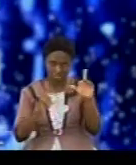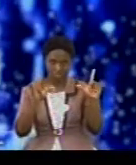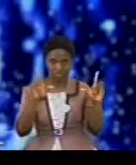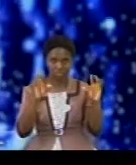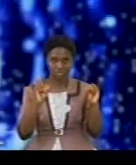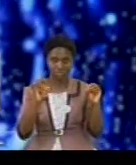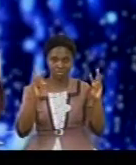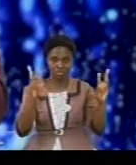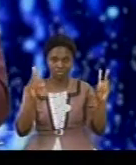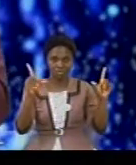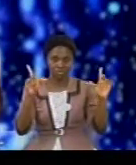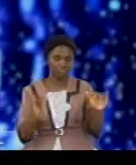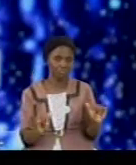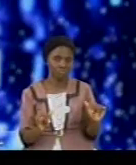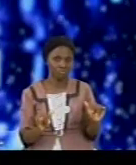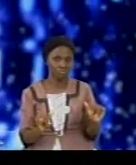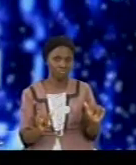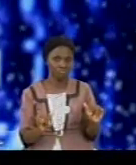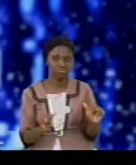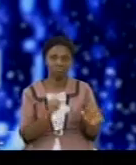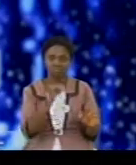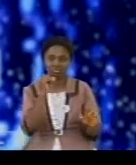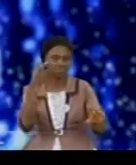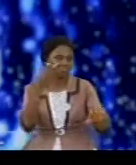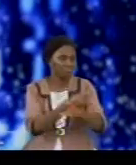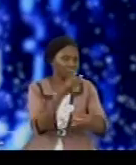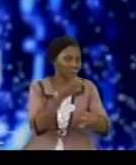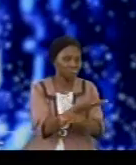no retaliation, even when offended.